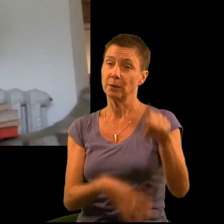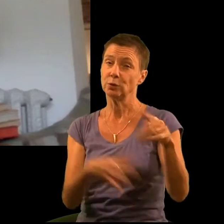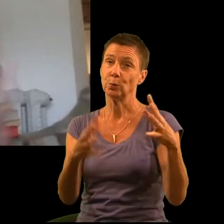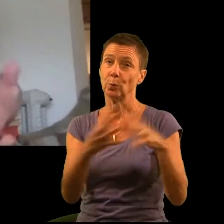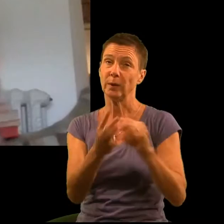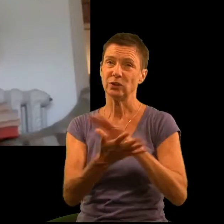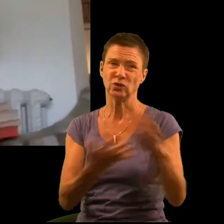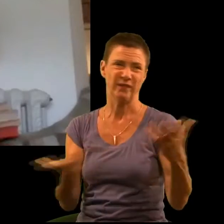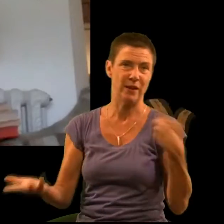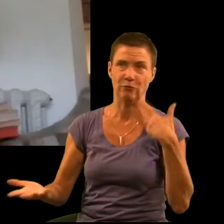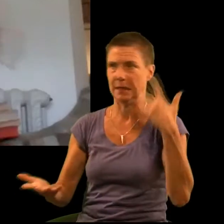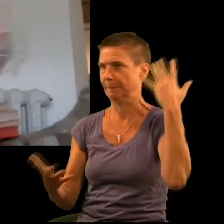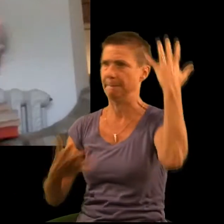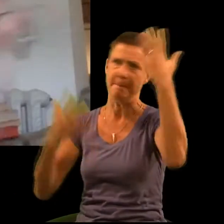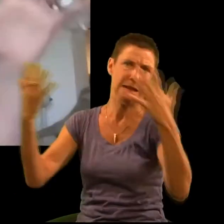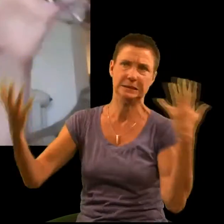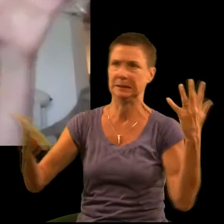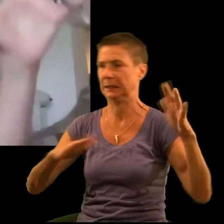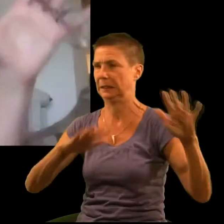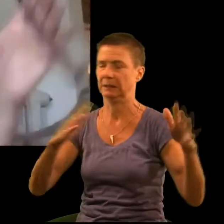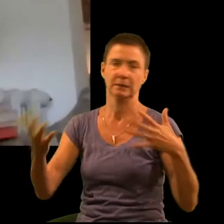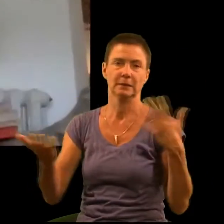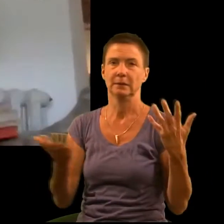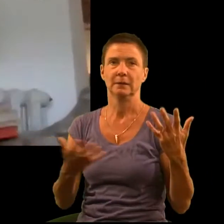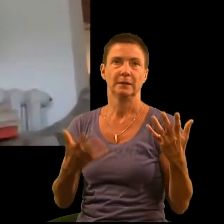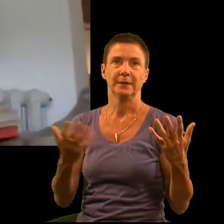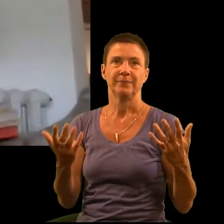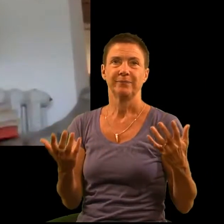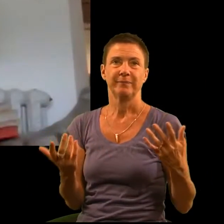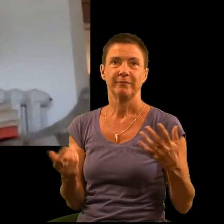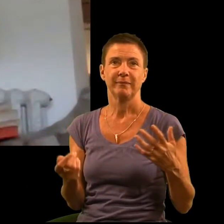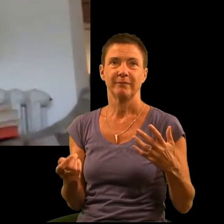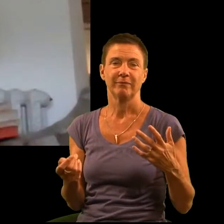very messy, very. So